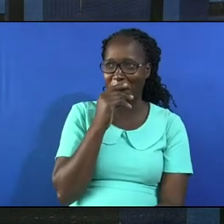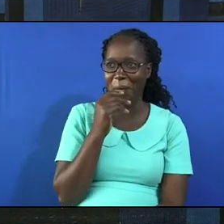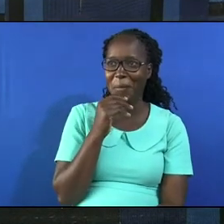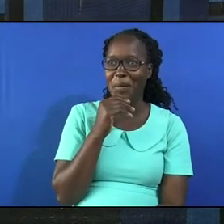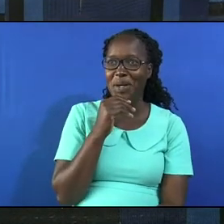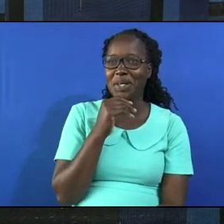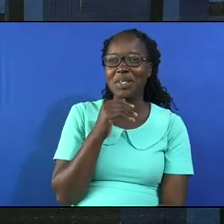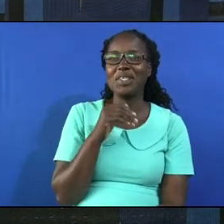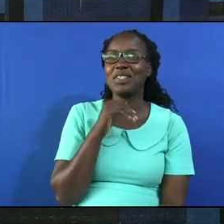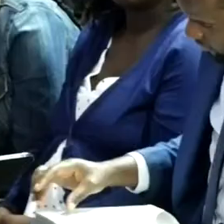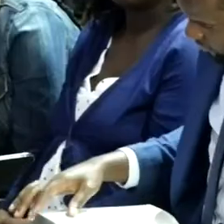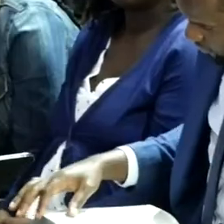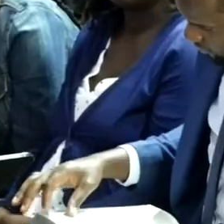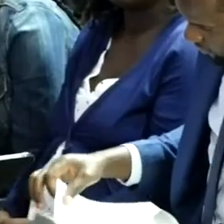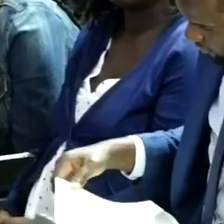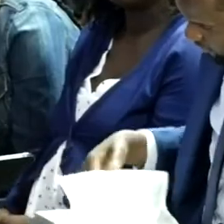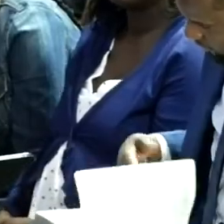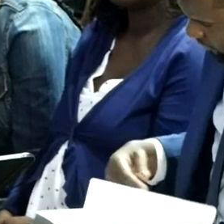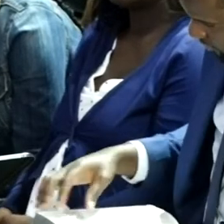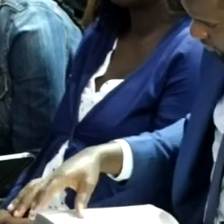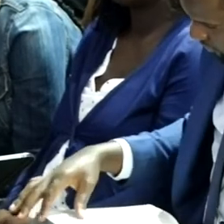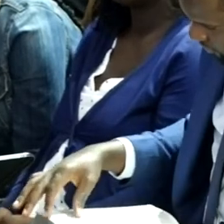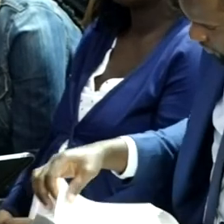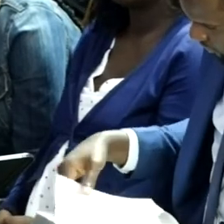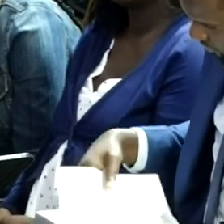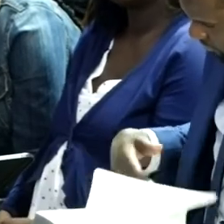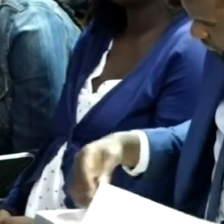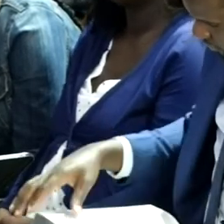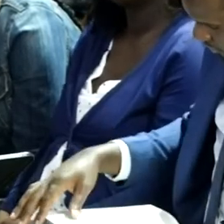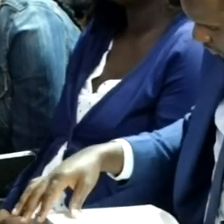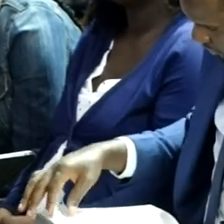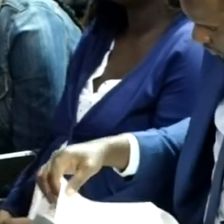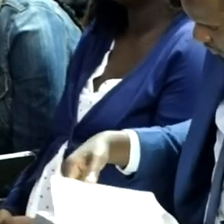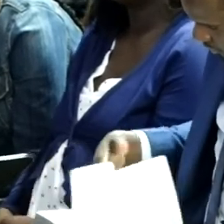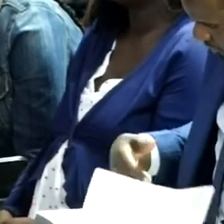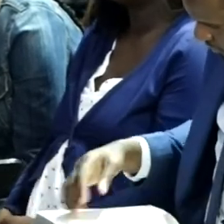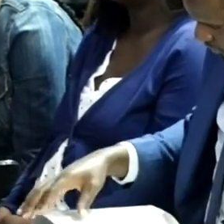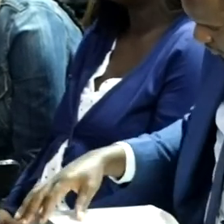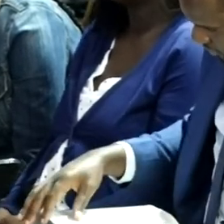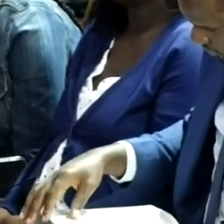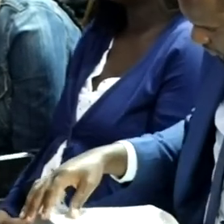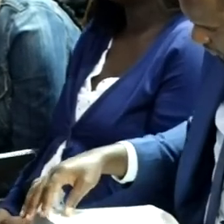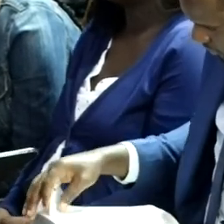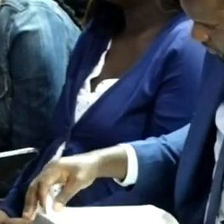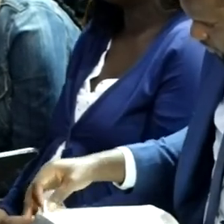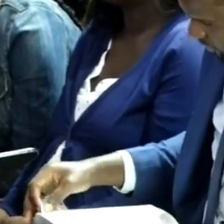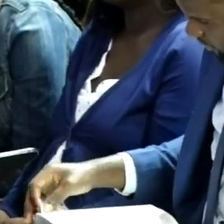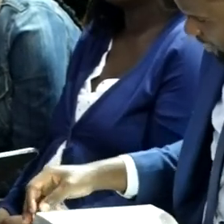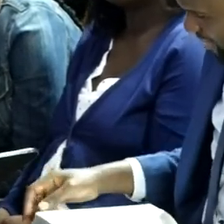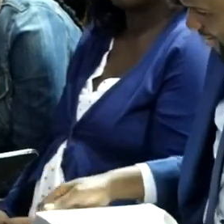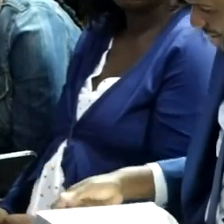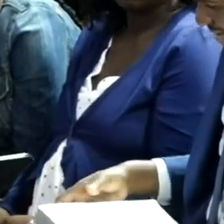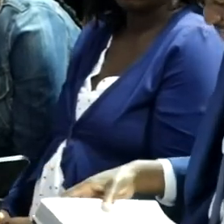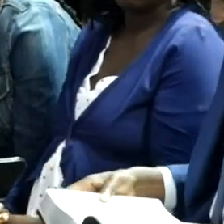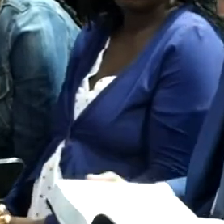Not Zephaniah, not Micah, Genesis. You are still searching. Okay, keep searching. Use the table of contents. Are we together?